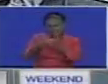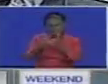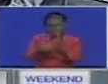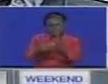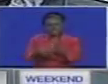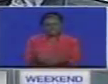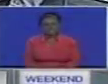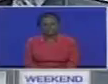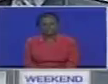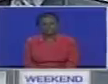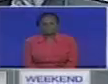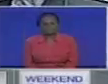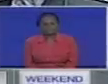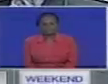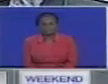that.